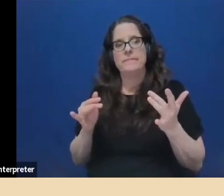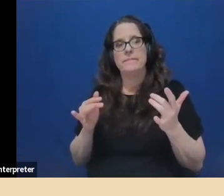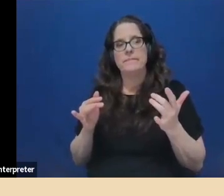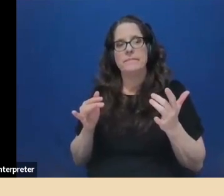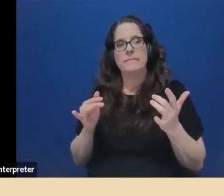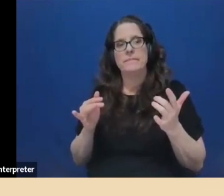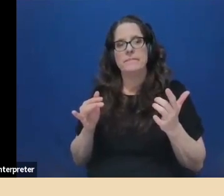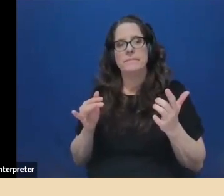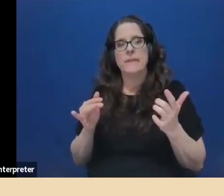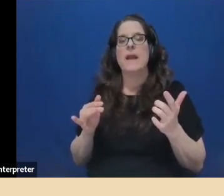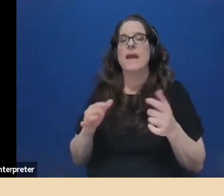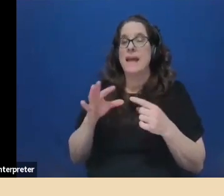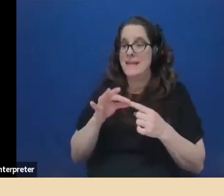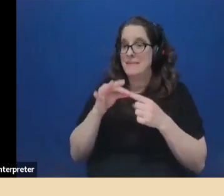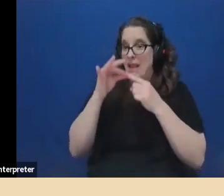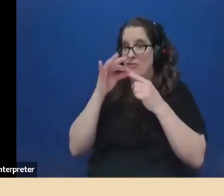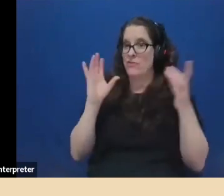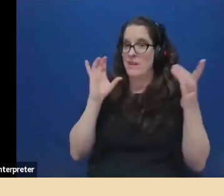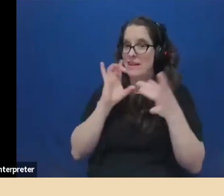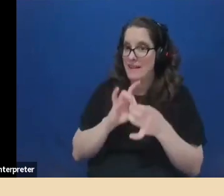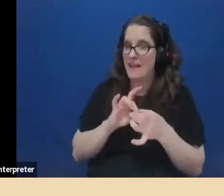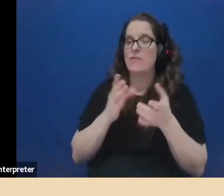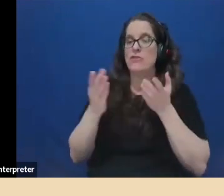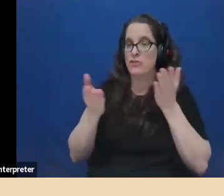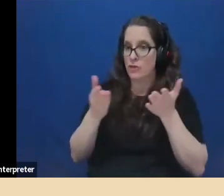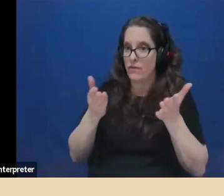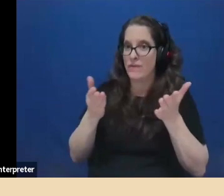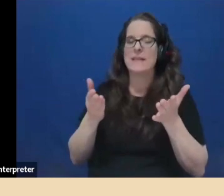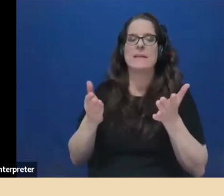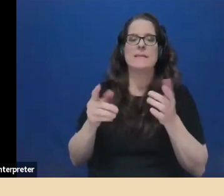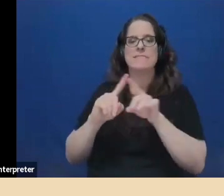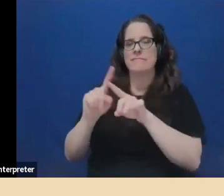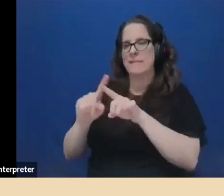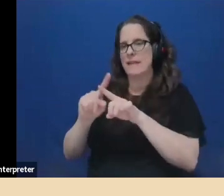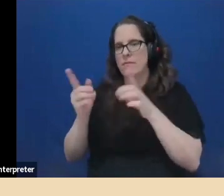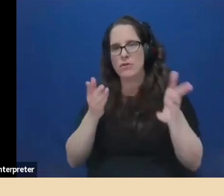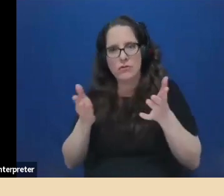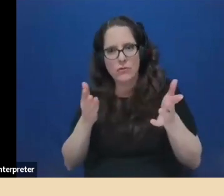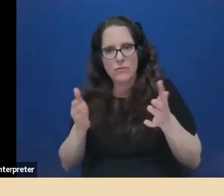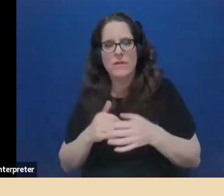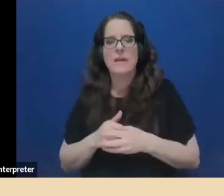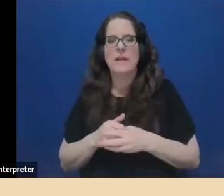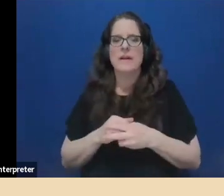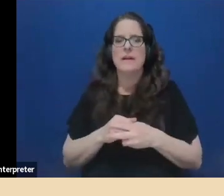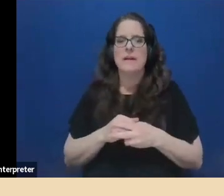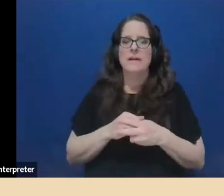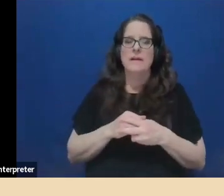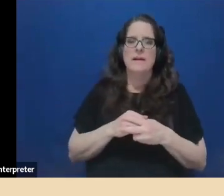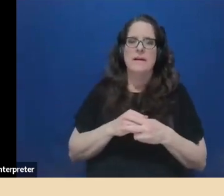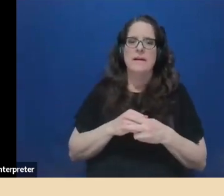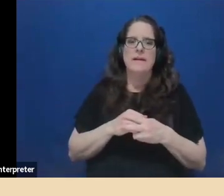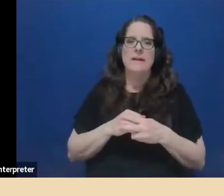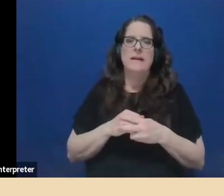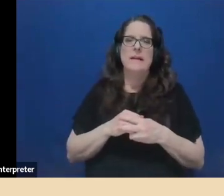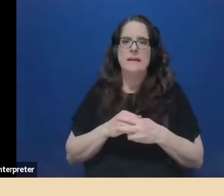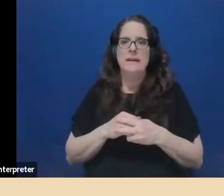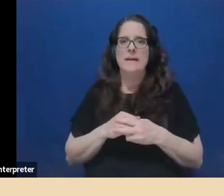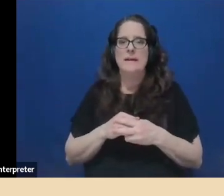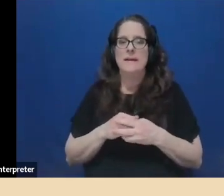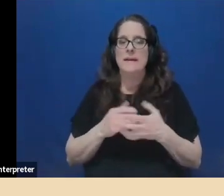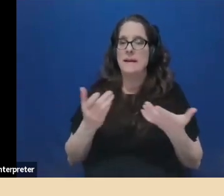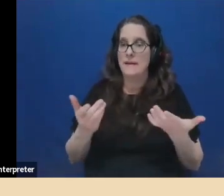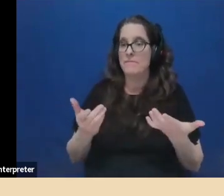the services, with DDA, the variety of services, and even like PCR